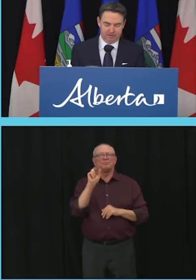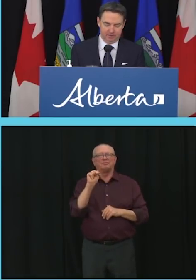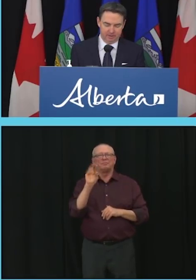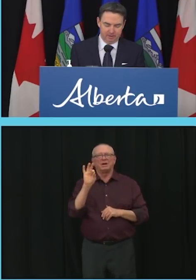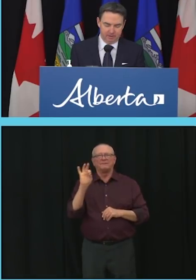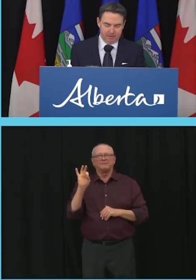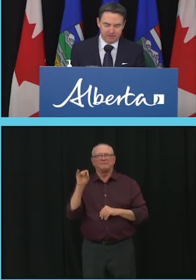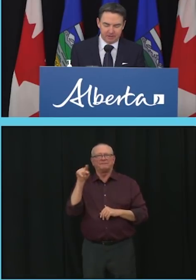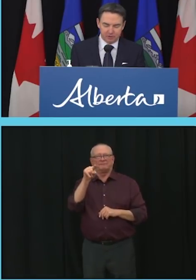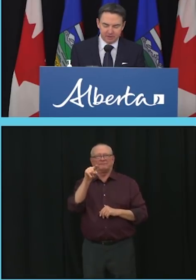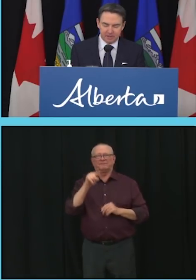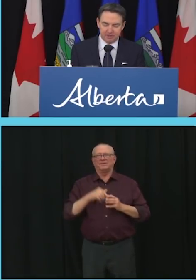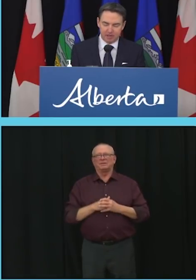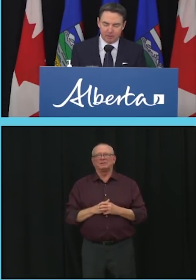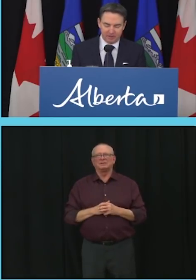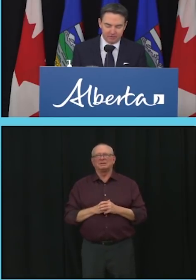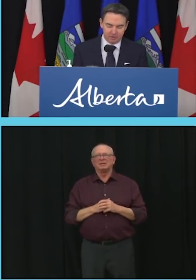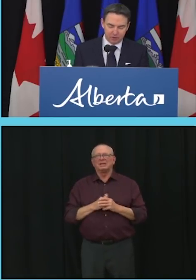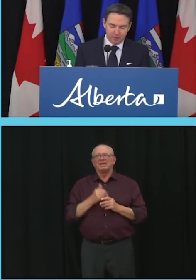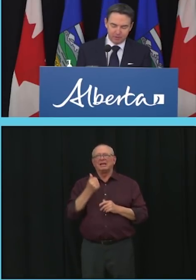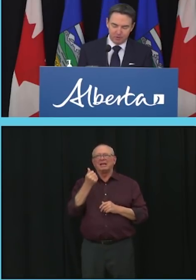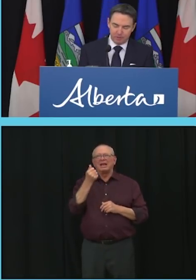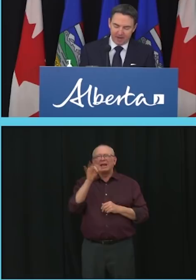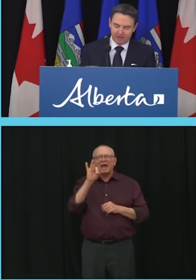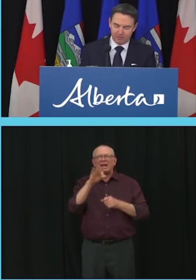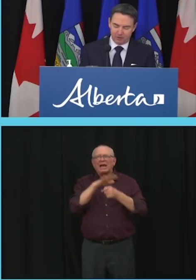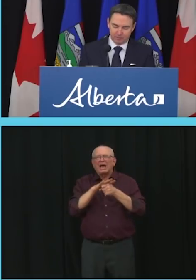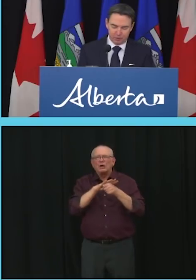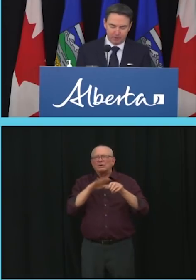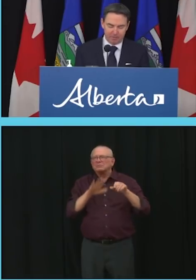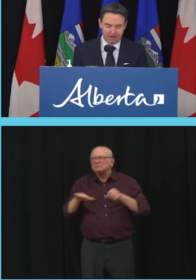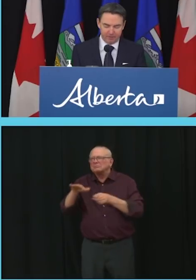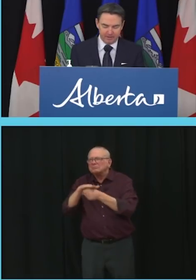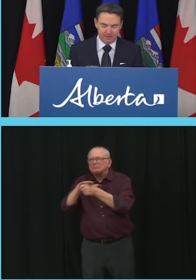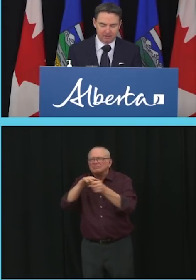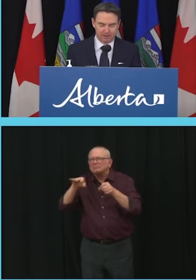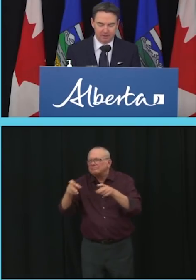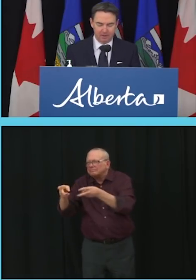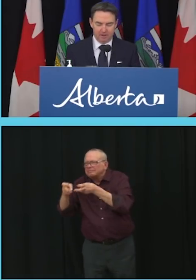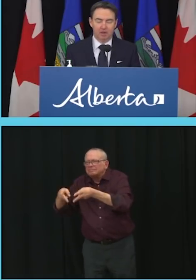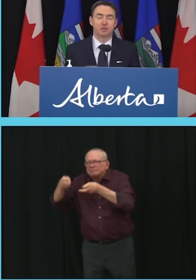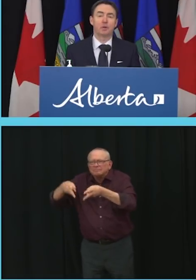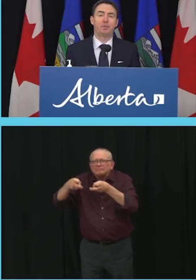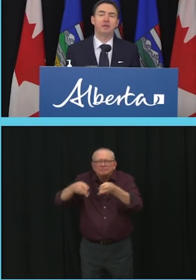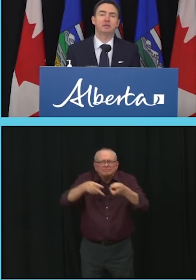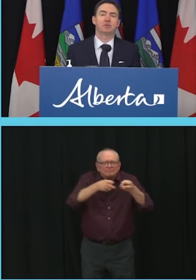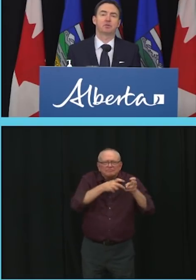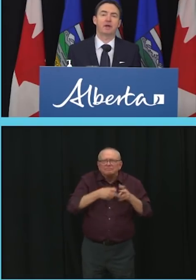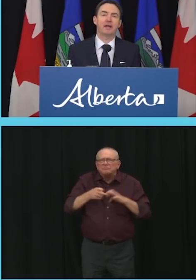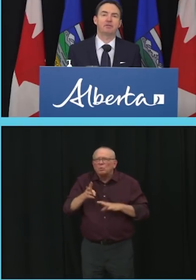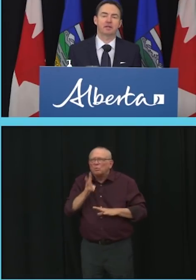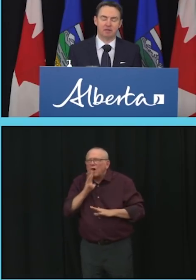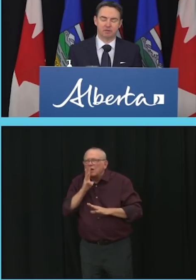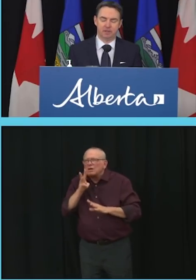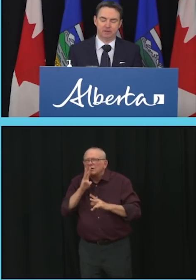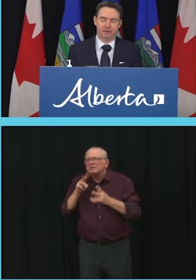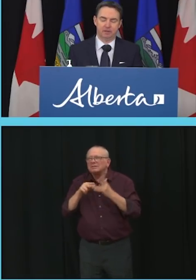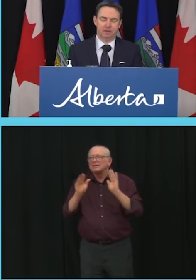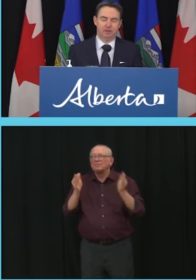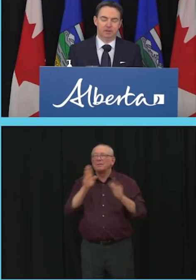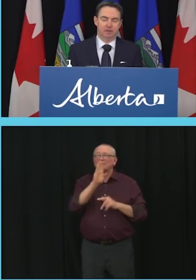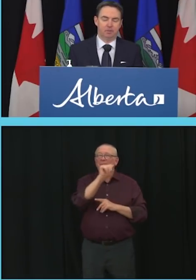data. It's an interesting example because there's so much movement back and forth between Banff and Calgary, so it peaked right after Calgary